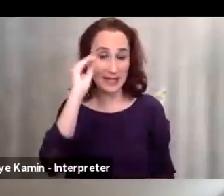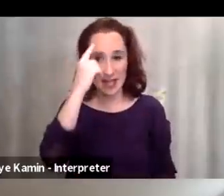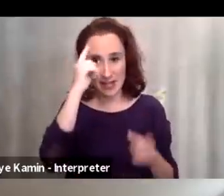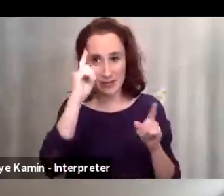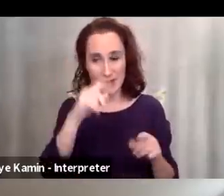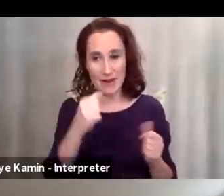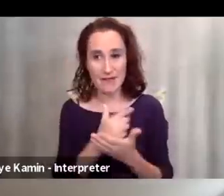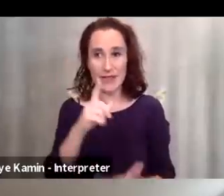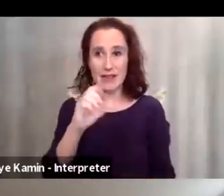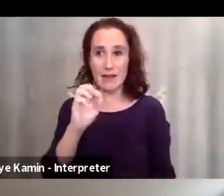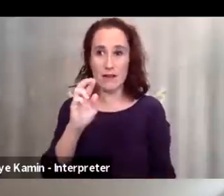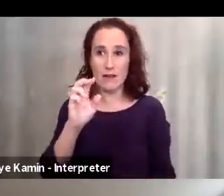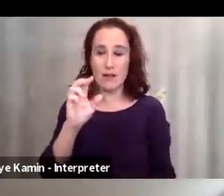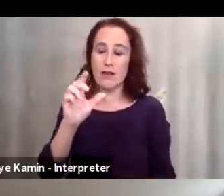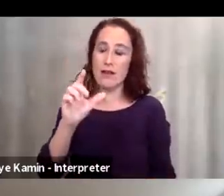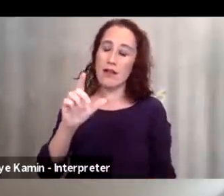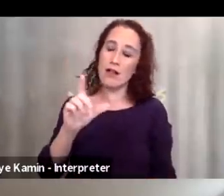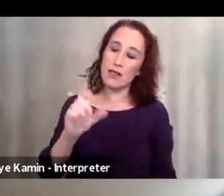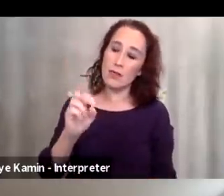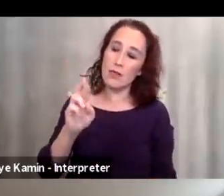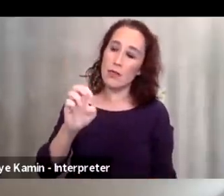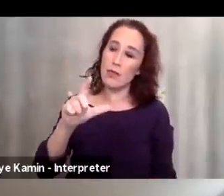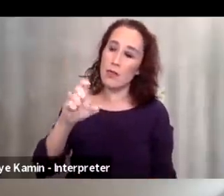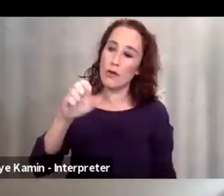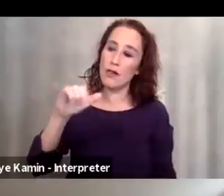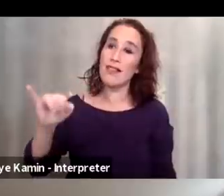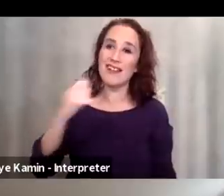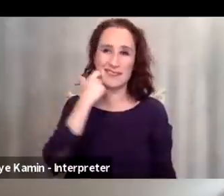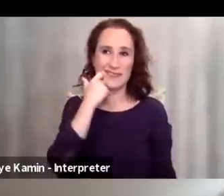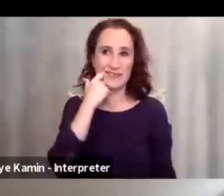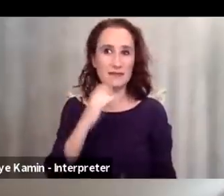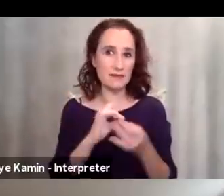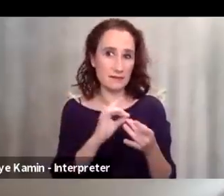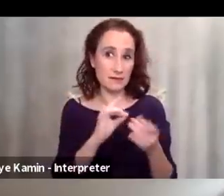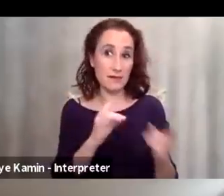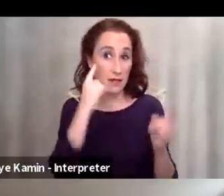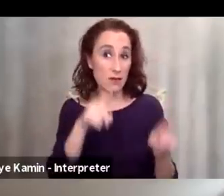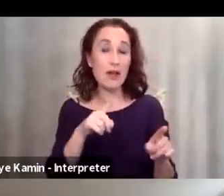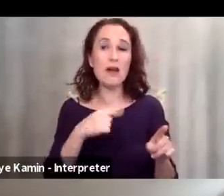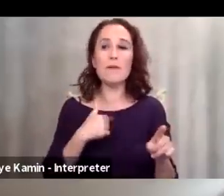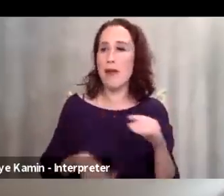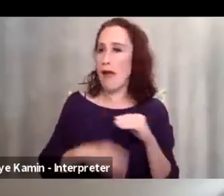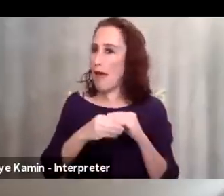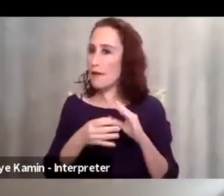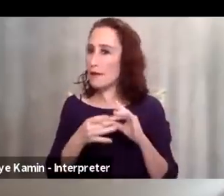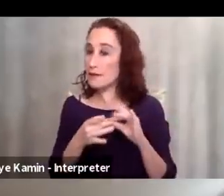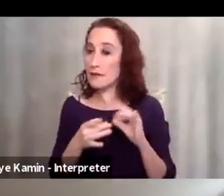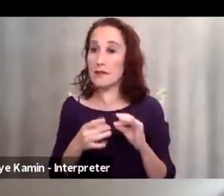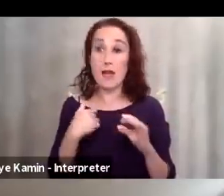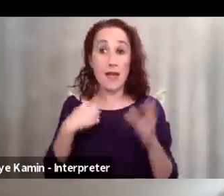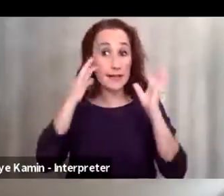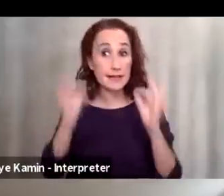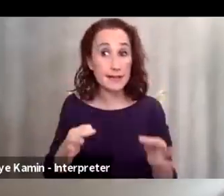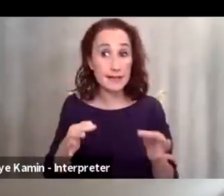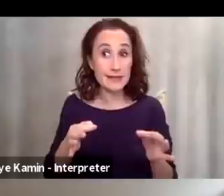everything that Lorelei just said. And I will add though that I didn't really decide to write for